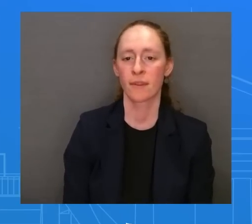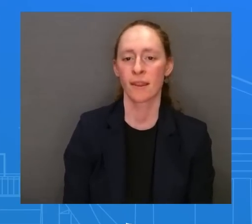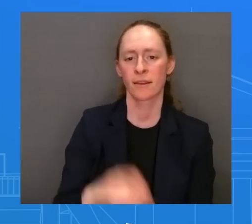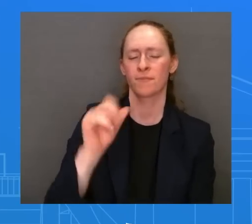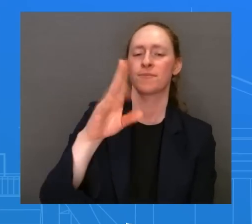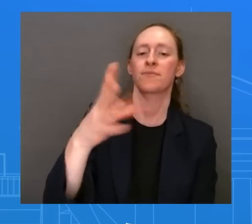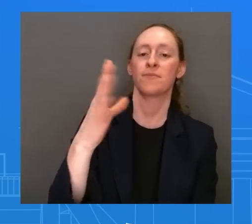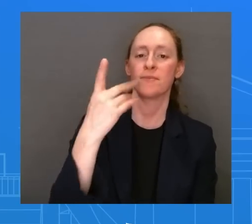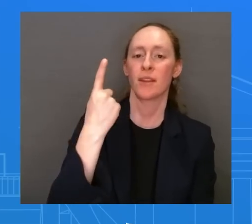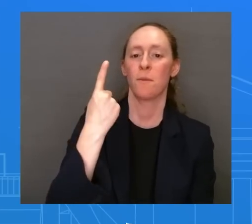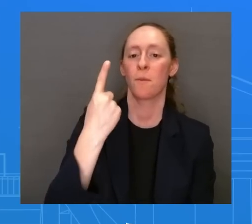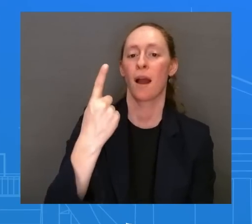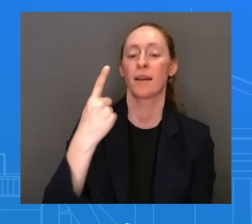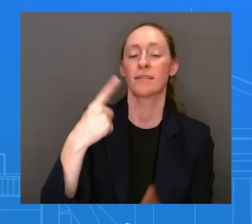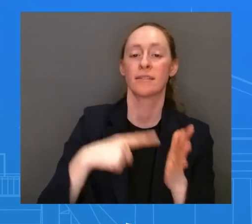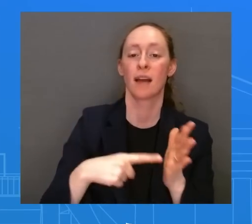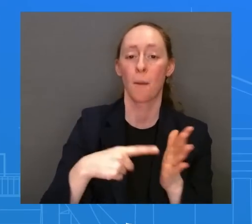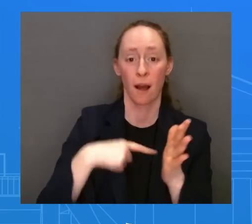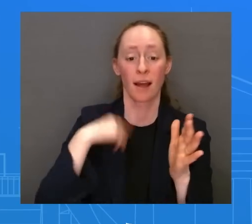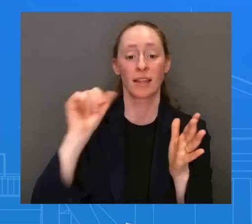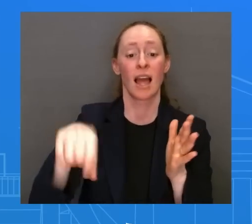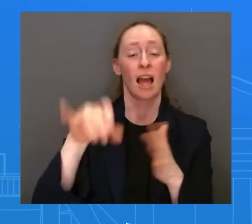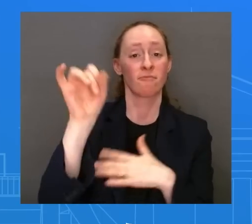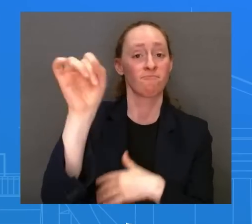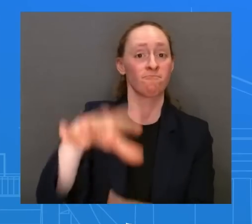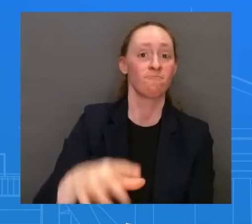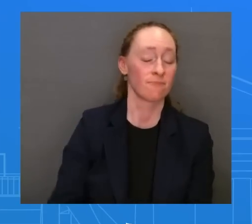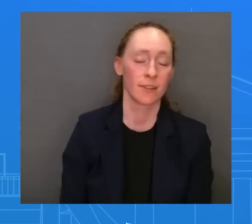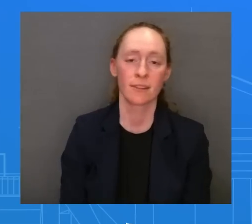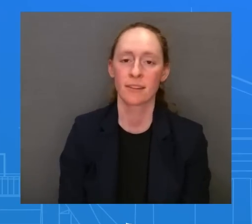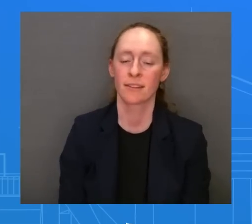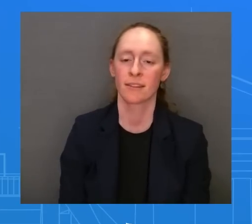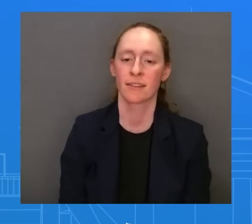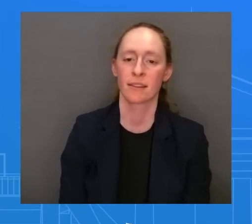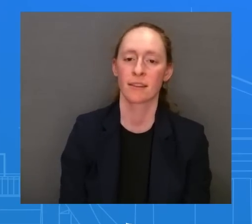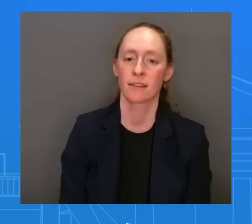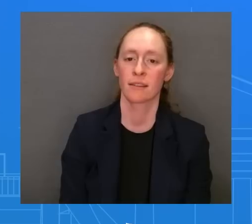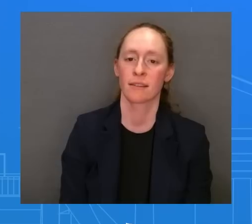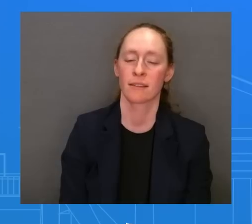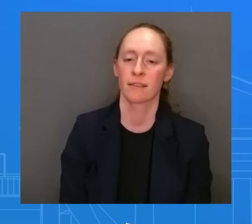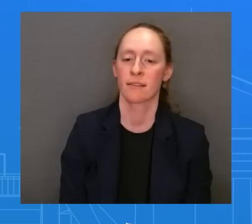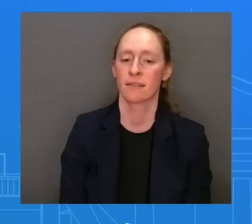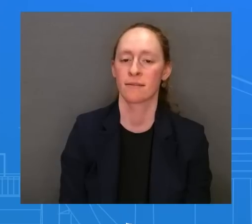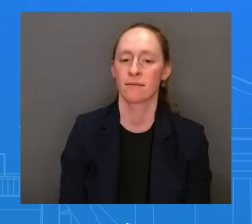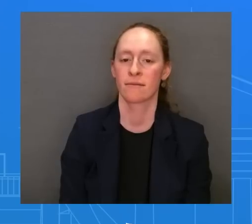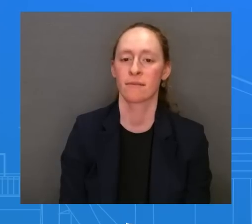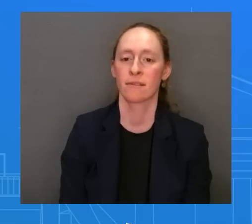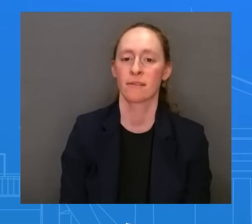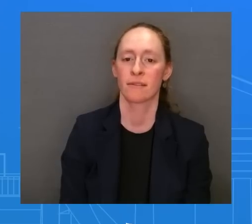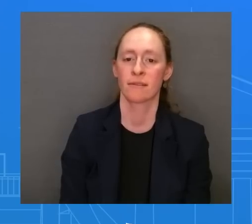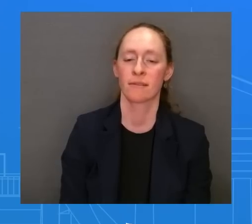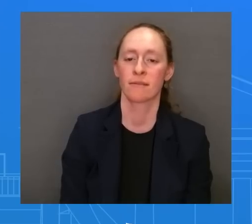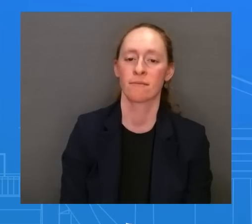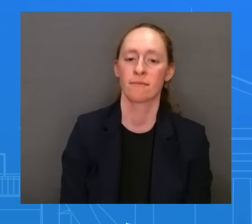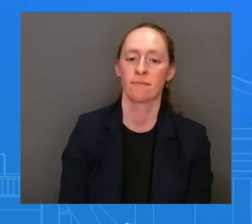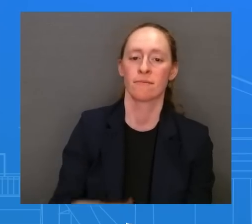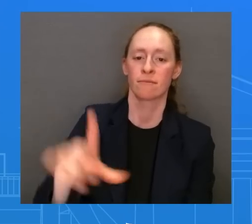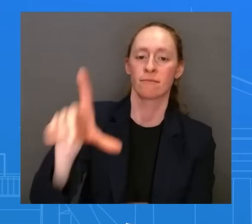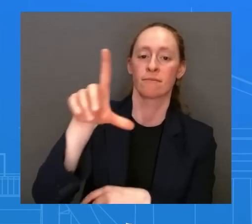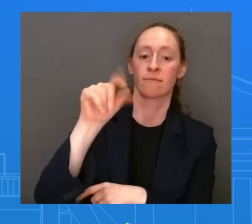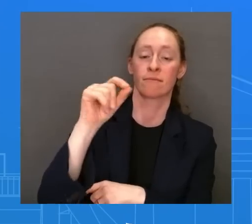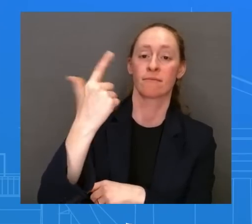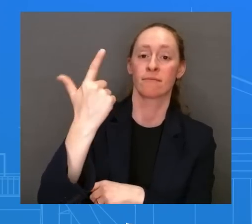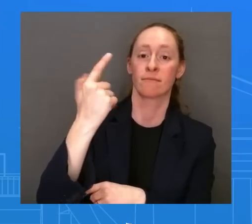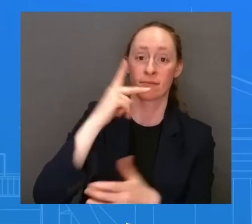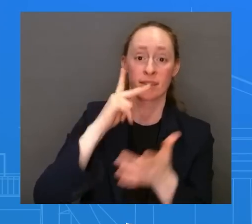one of the early trips uh of 2021 that secretary Austin made was to Kabul and he sat down there with the